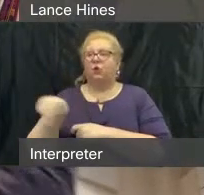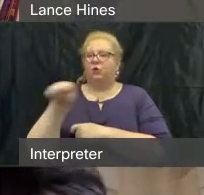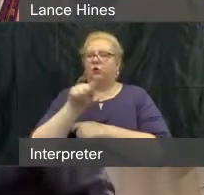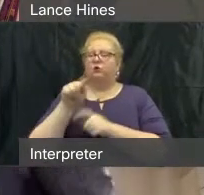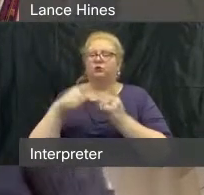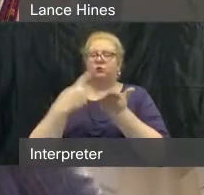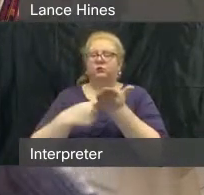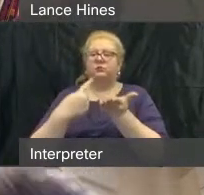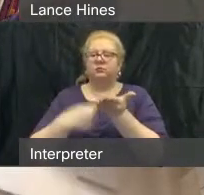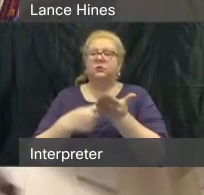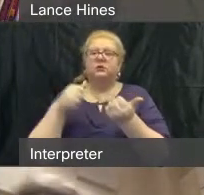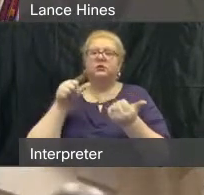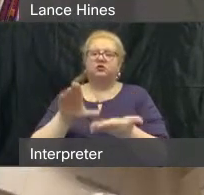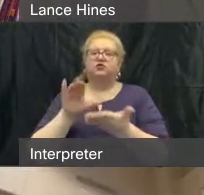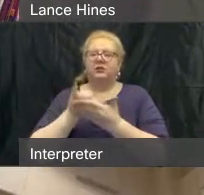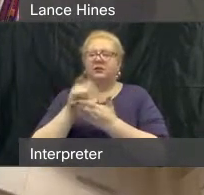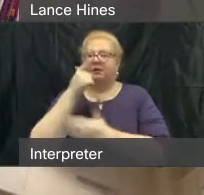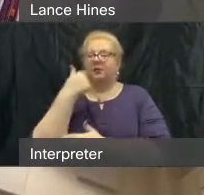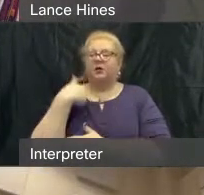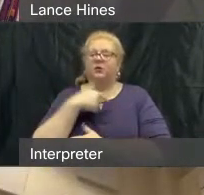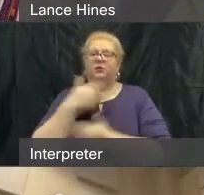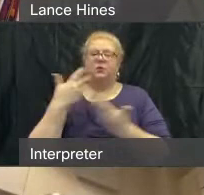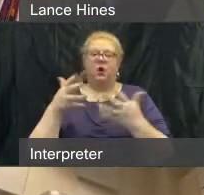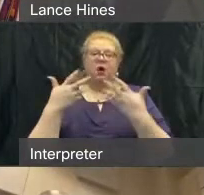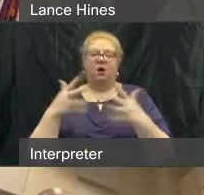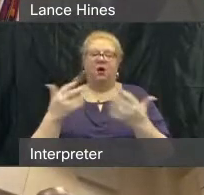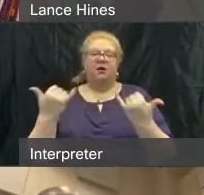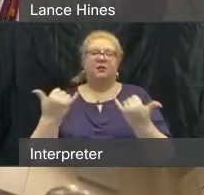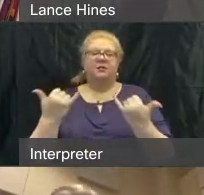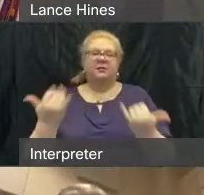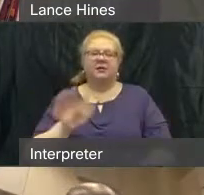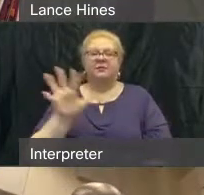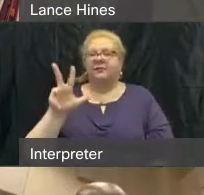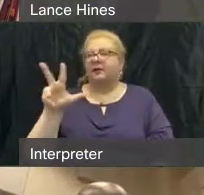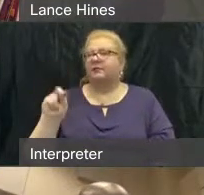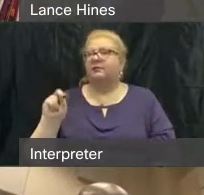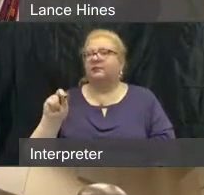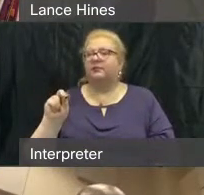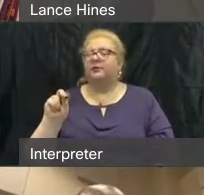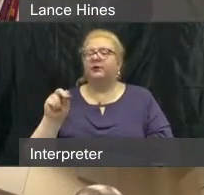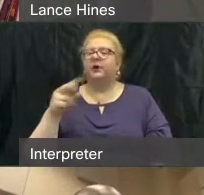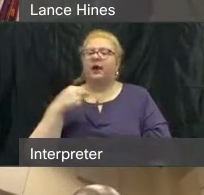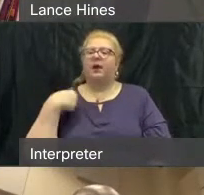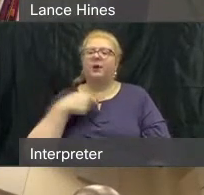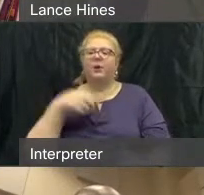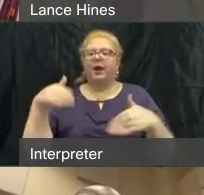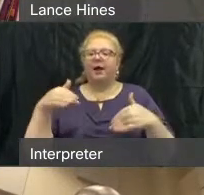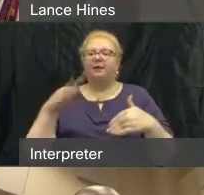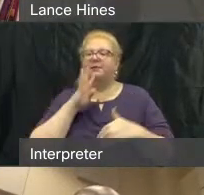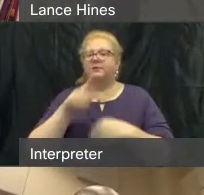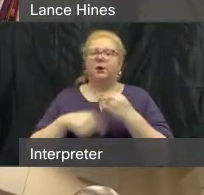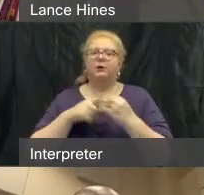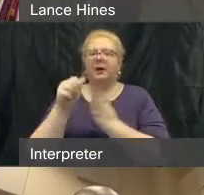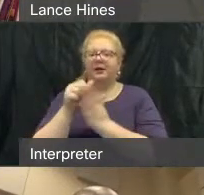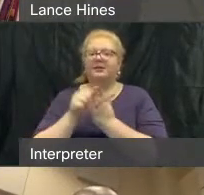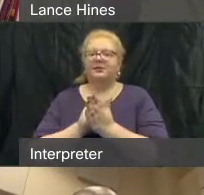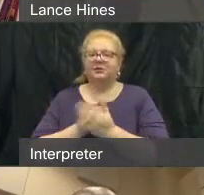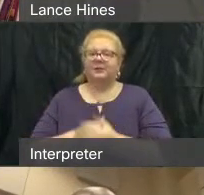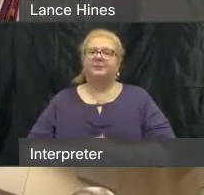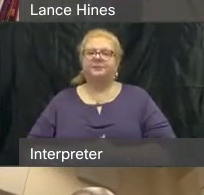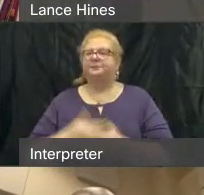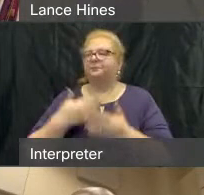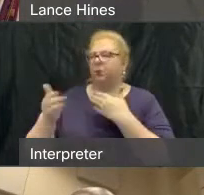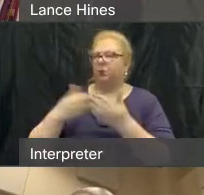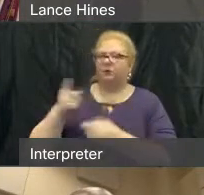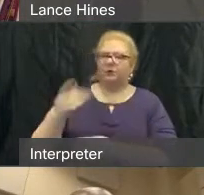address, because this we are already at, what, 5:30? And we hadn't even gotten to the agenda yet. It's whatever you